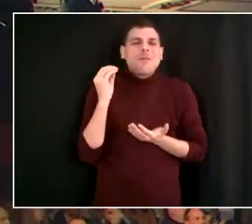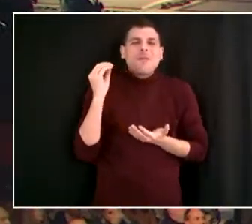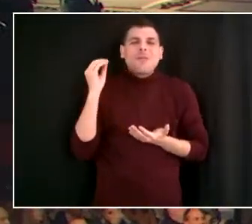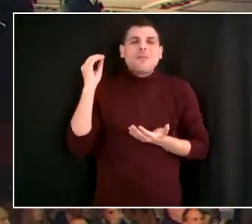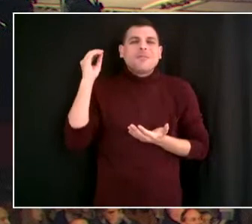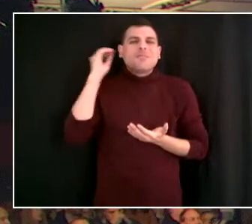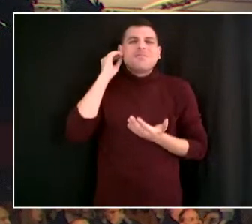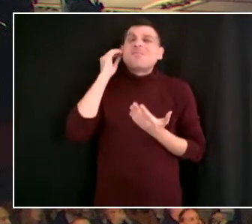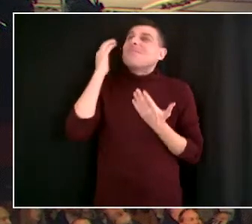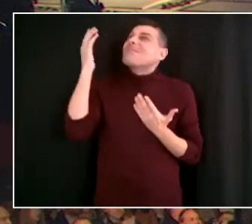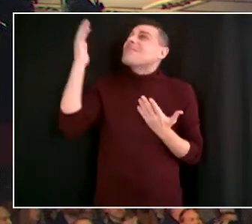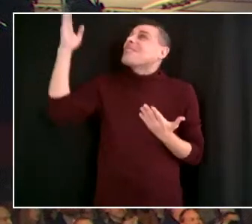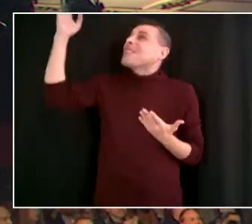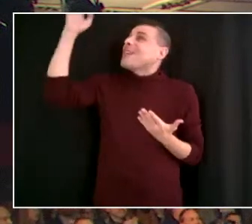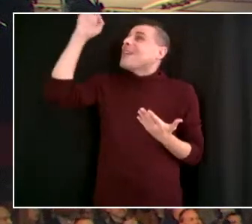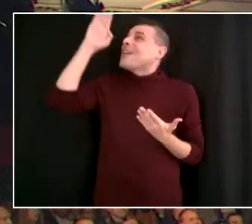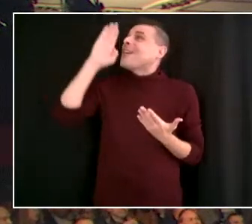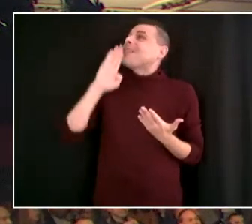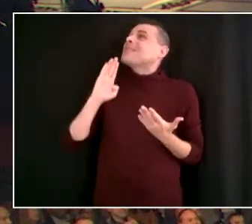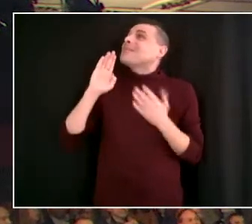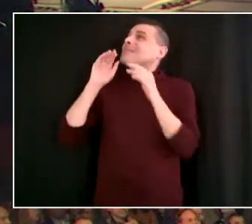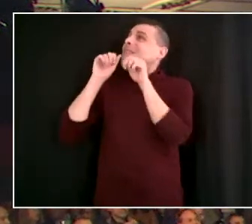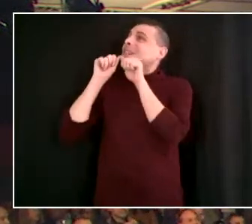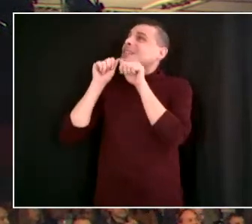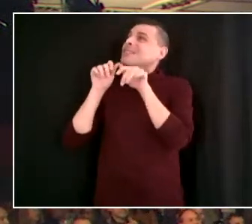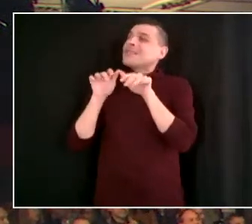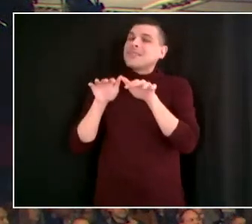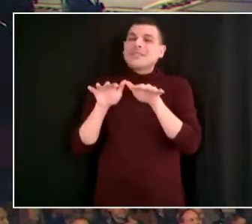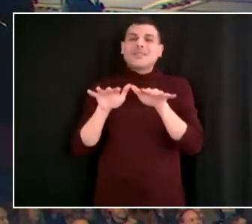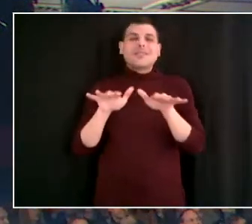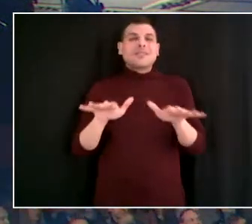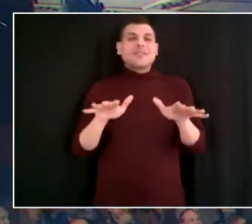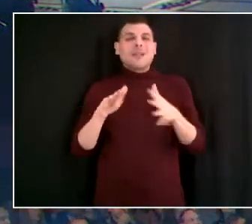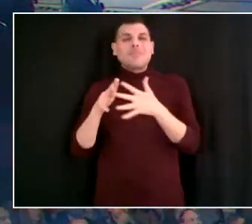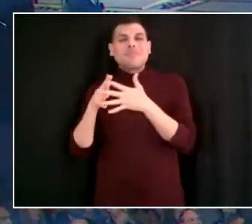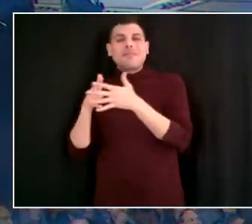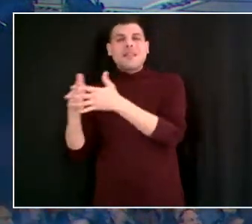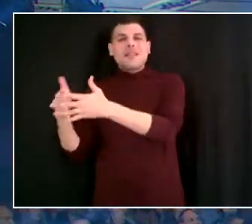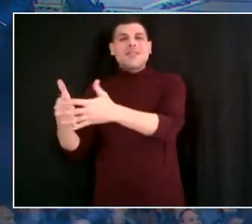home. God bless